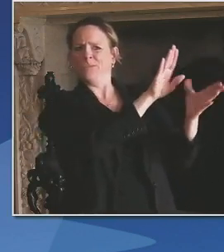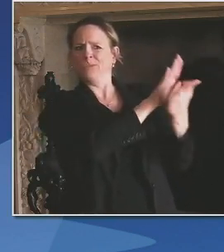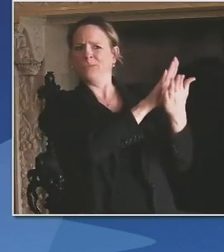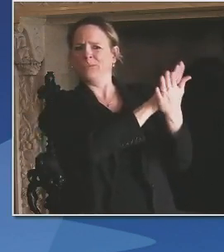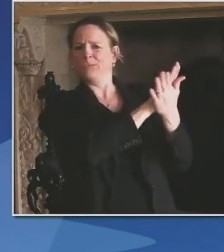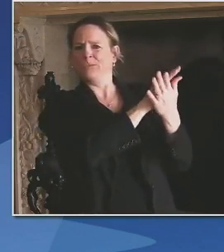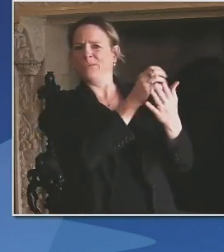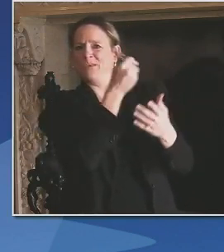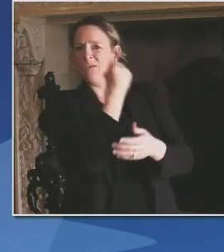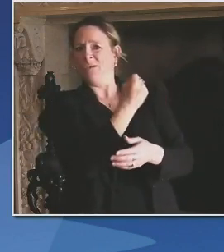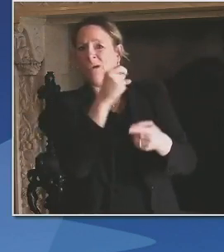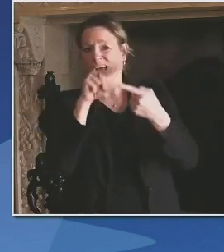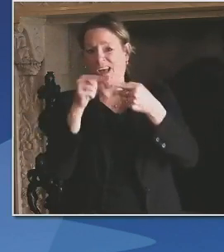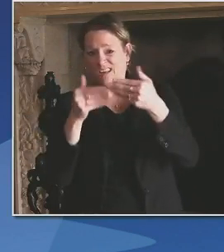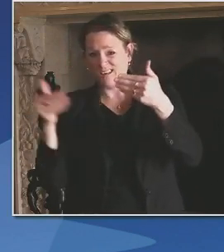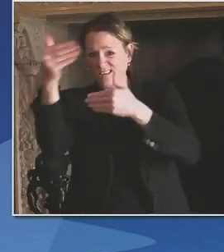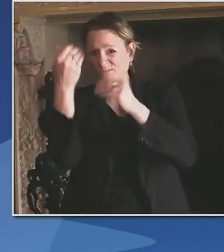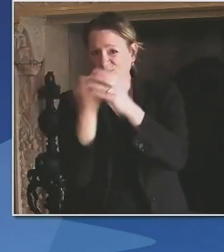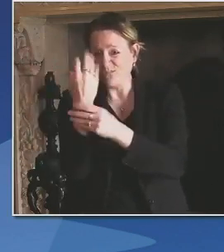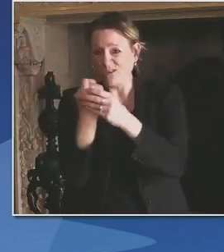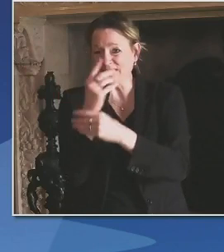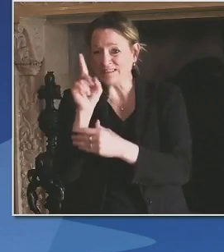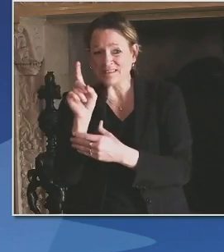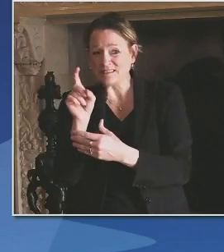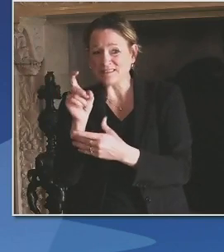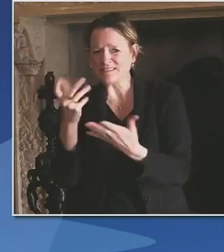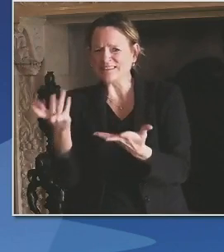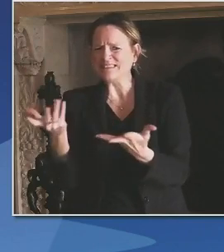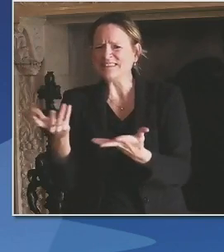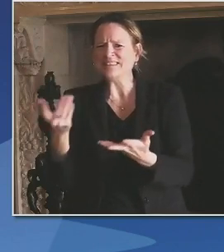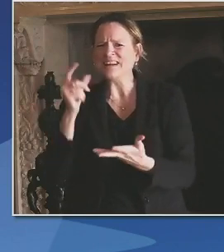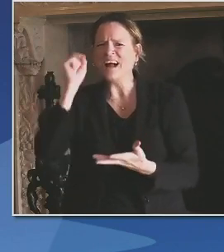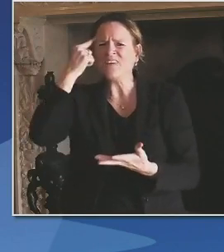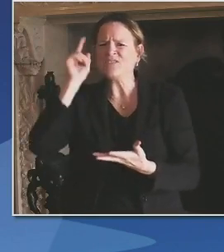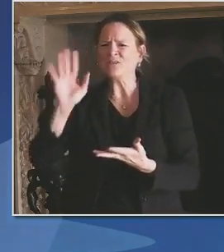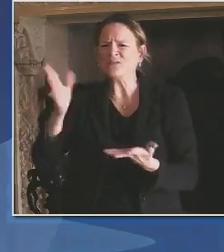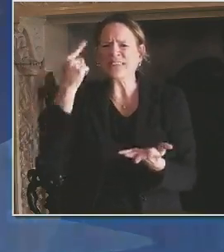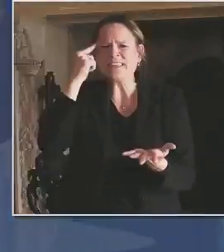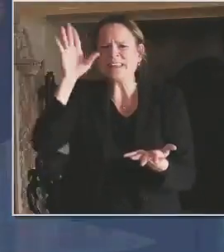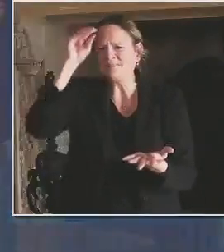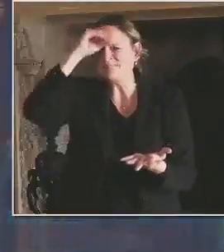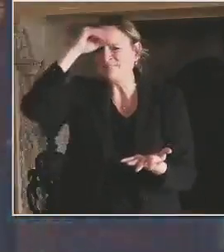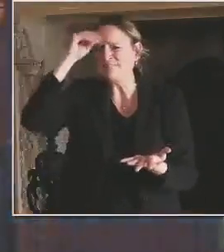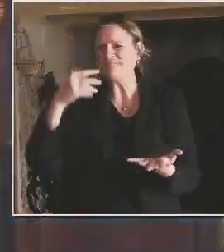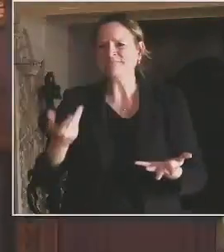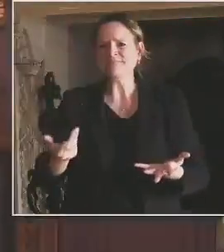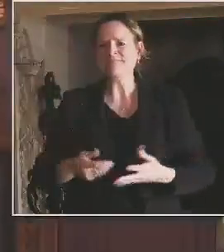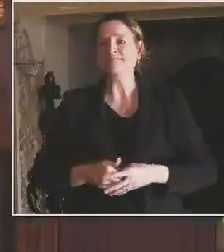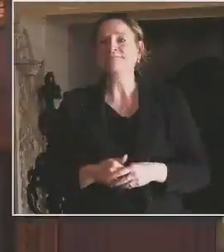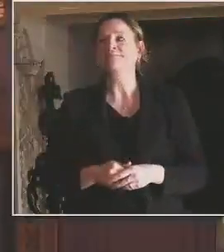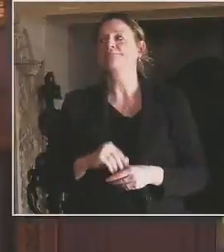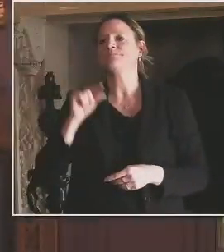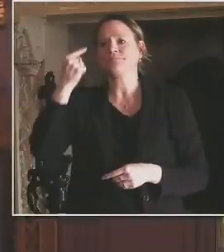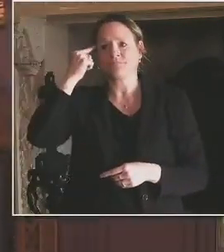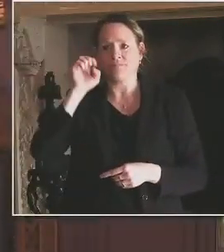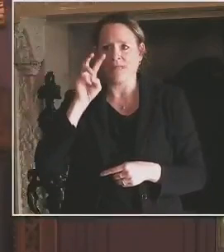up your mind, when will you make that decision, given that schools are to open in about a month? Yeah, and I anticipate that schools will